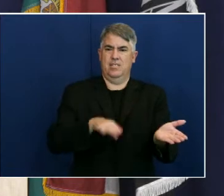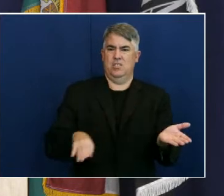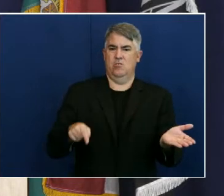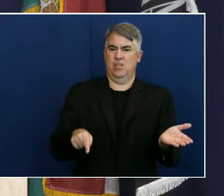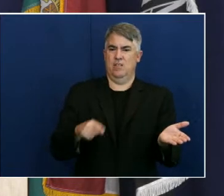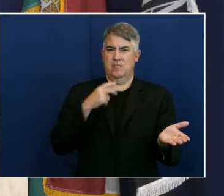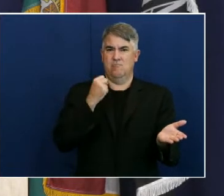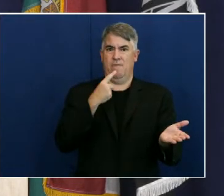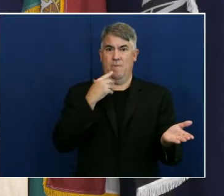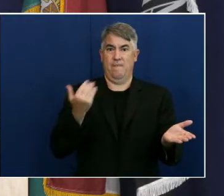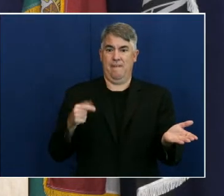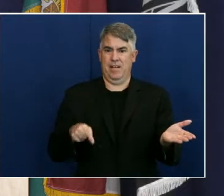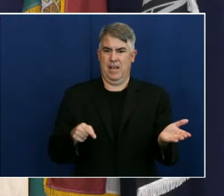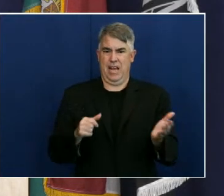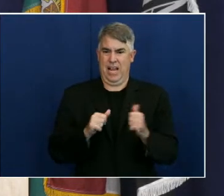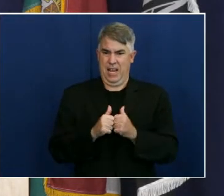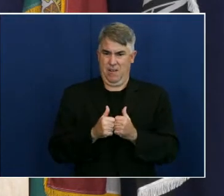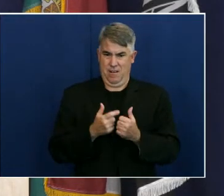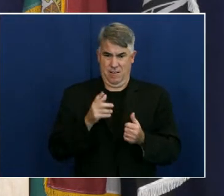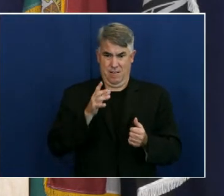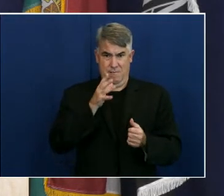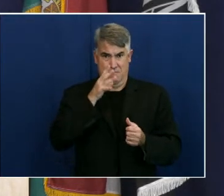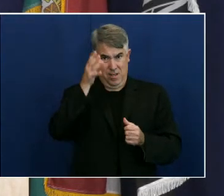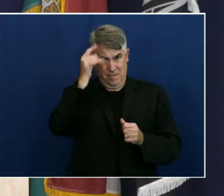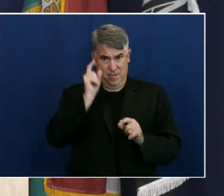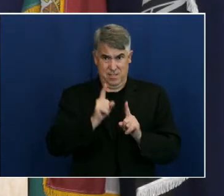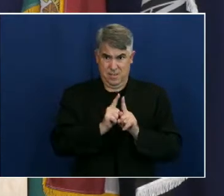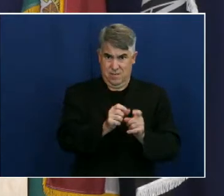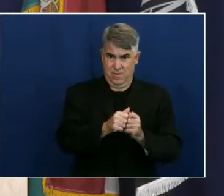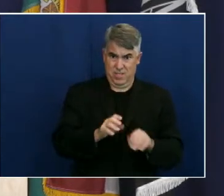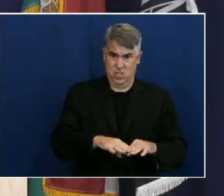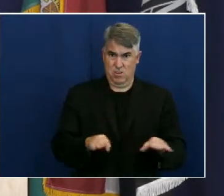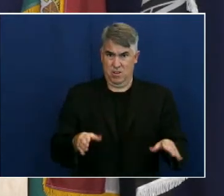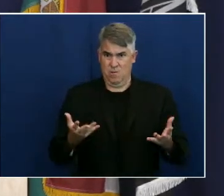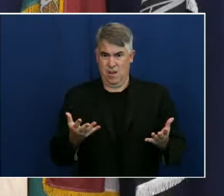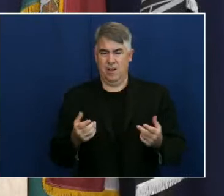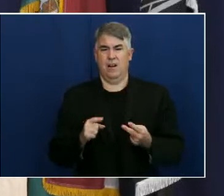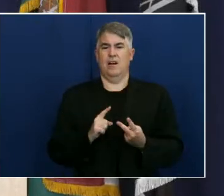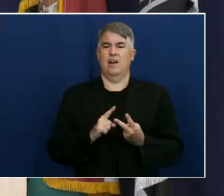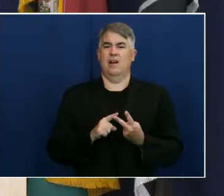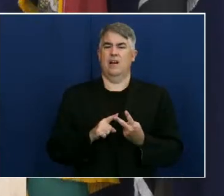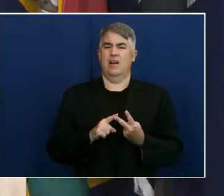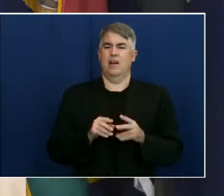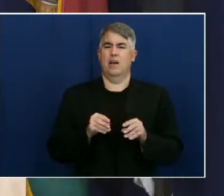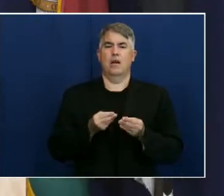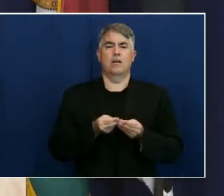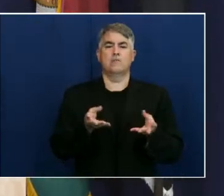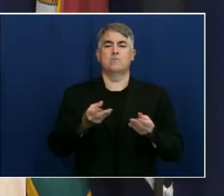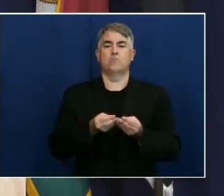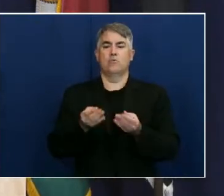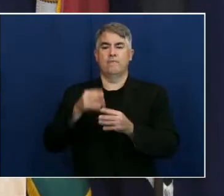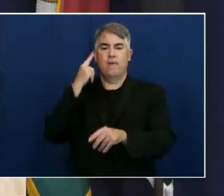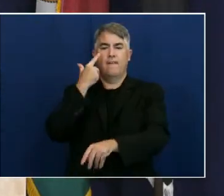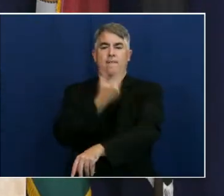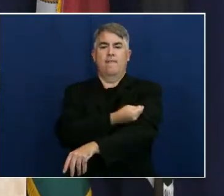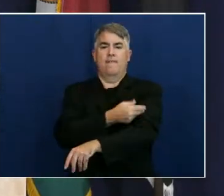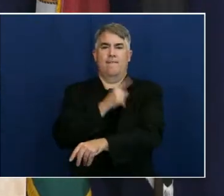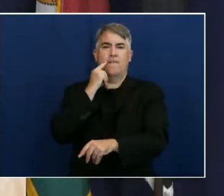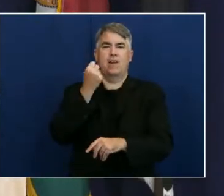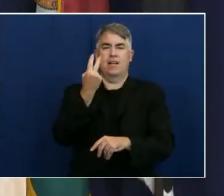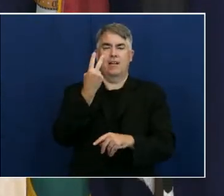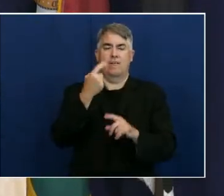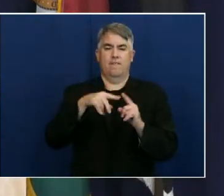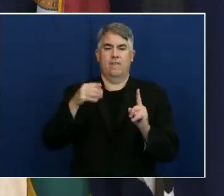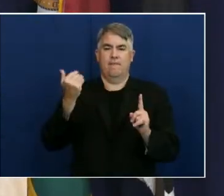they have to be physically present? The second question is, what is the distribution strategy to target 12 to 15-year-olds who are struggling with